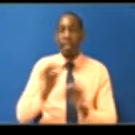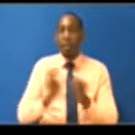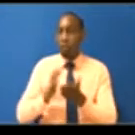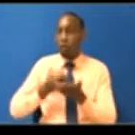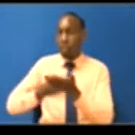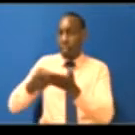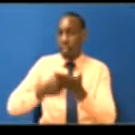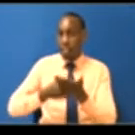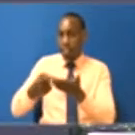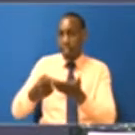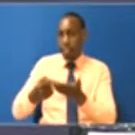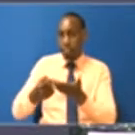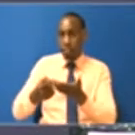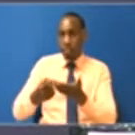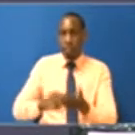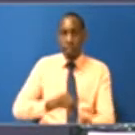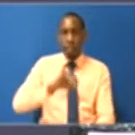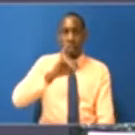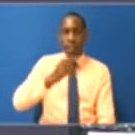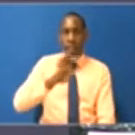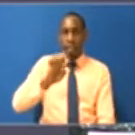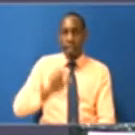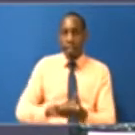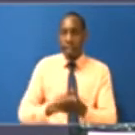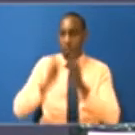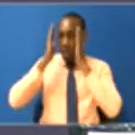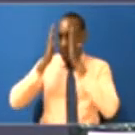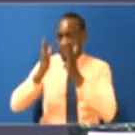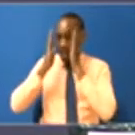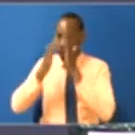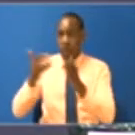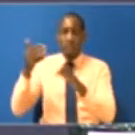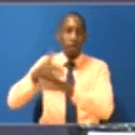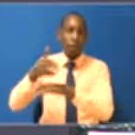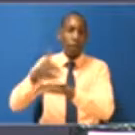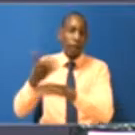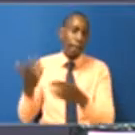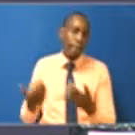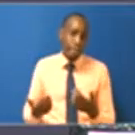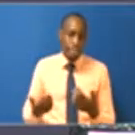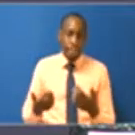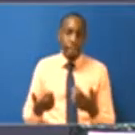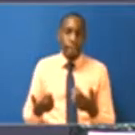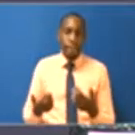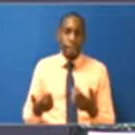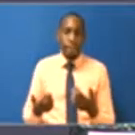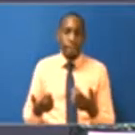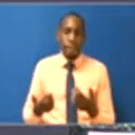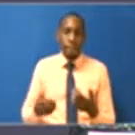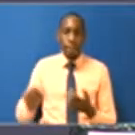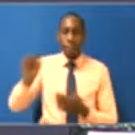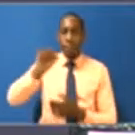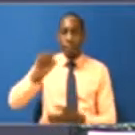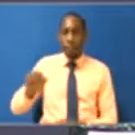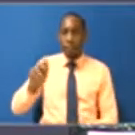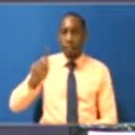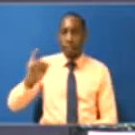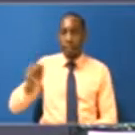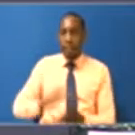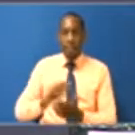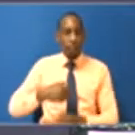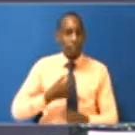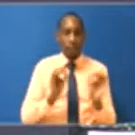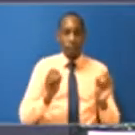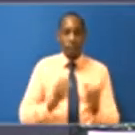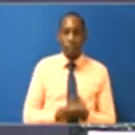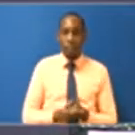conversations from egade of over focusing on uh johnson and not himself so those are the things i